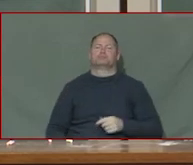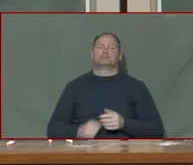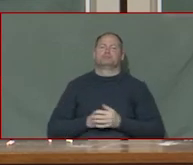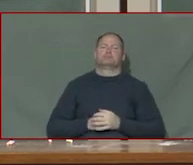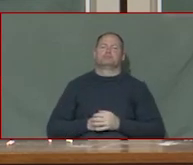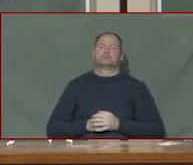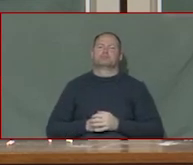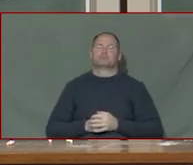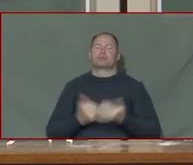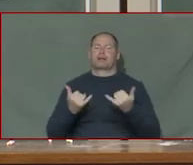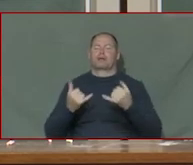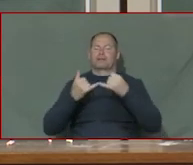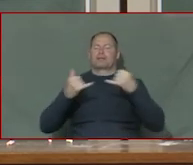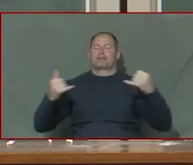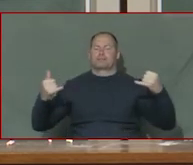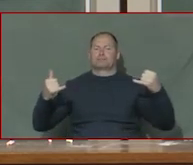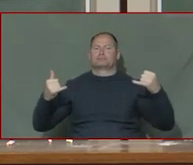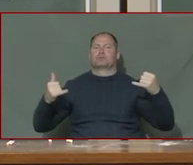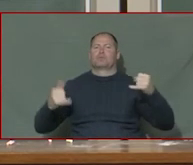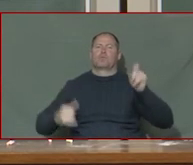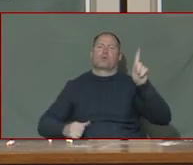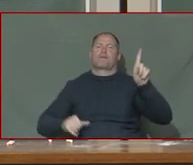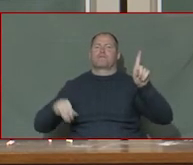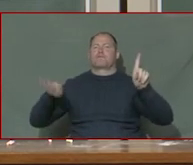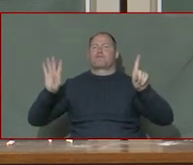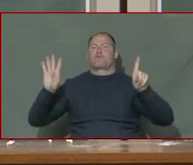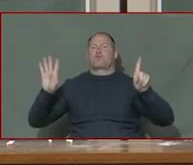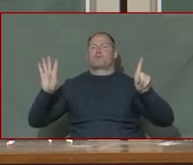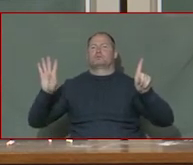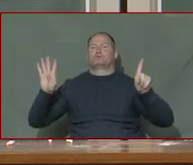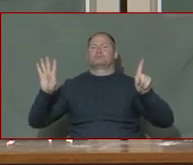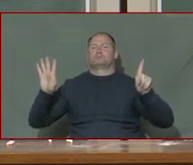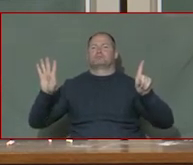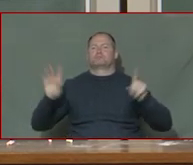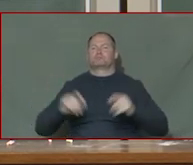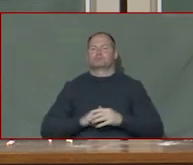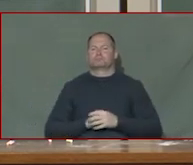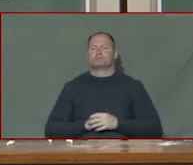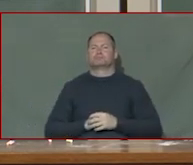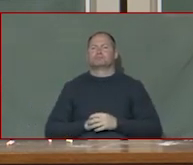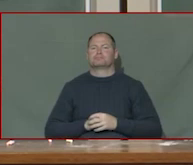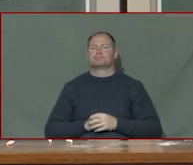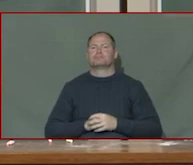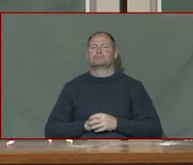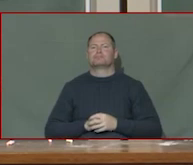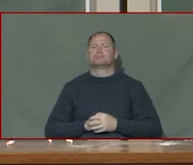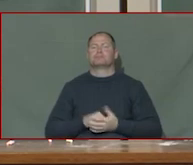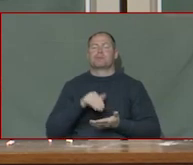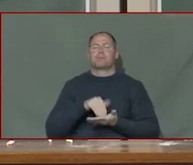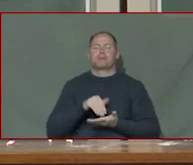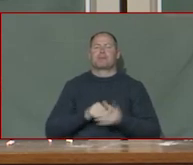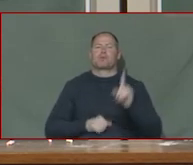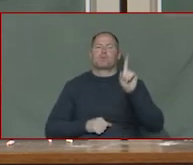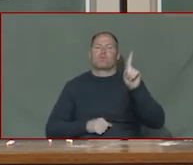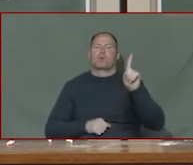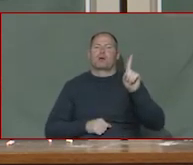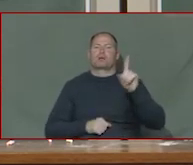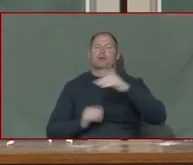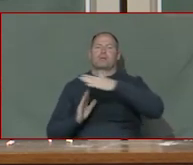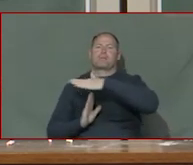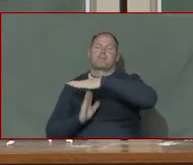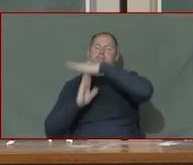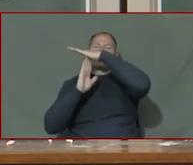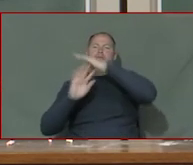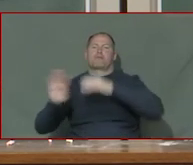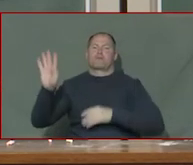line, I've got 1 and 4. I've got 1 and 4. So it is a minimum at 1 and it is a